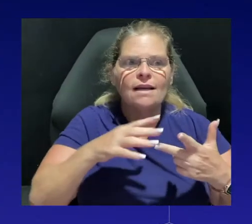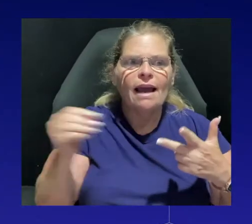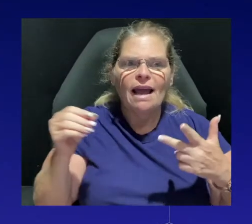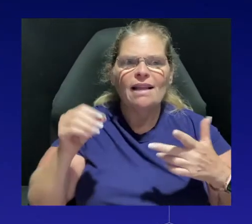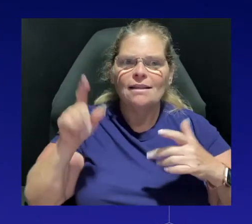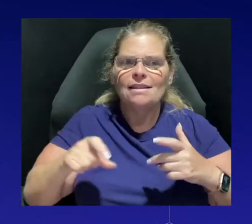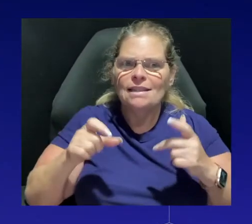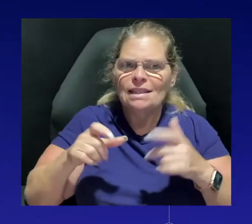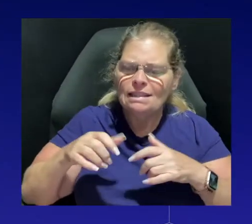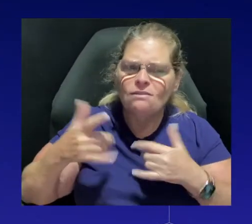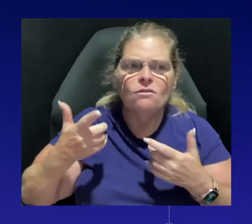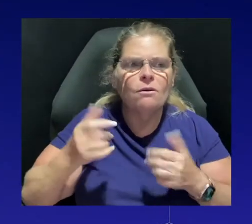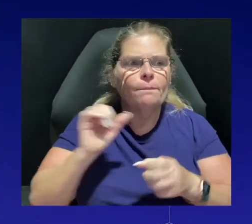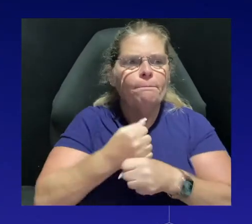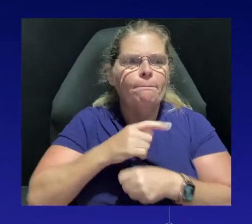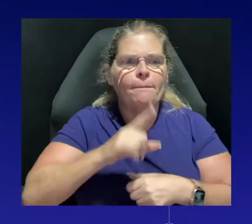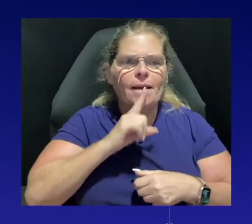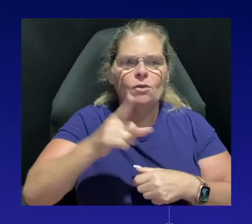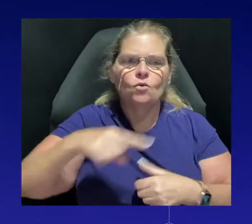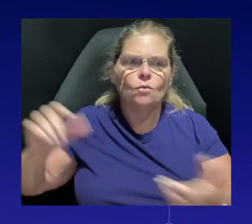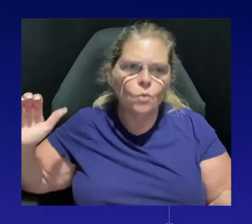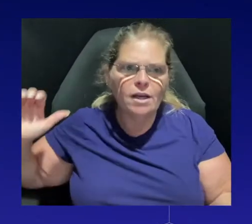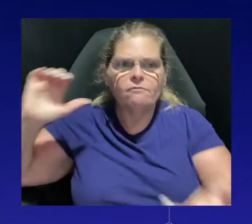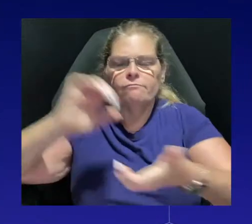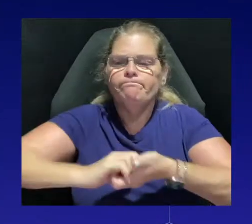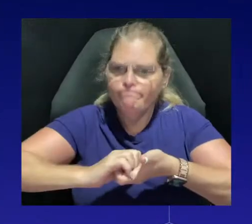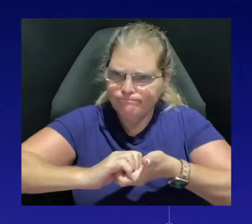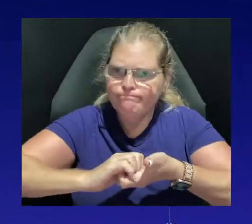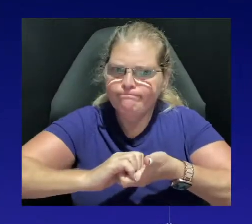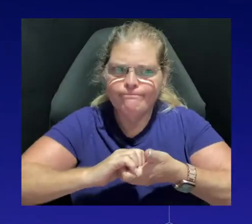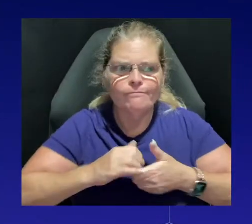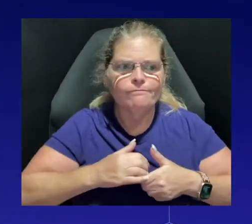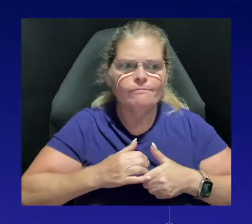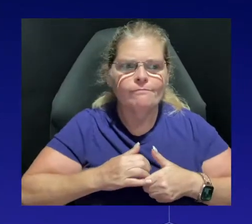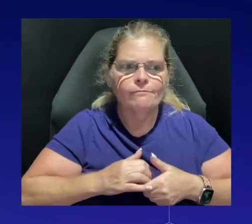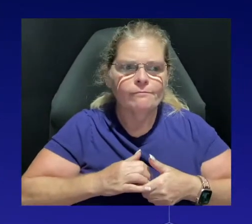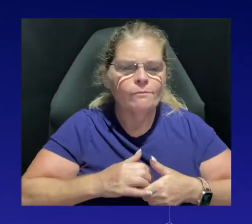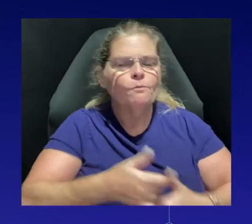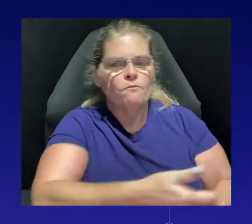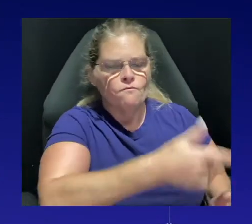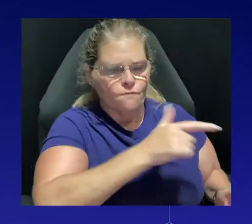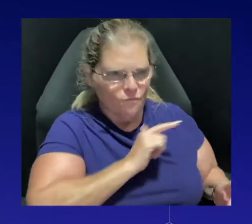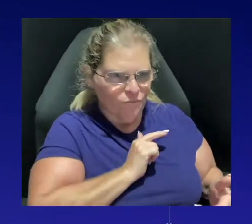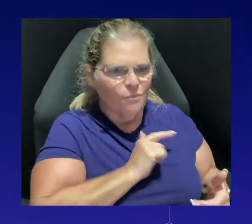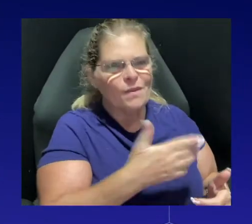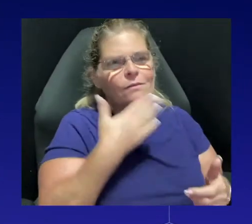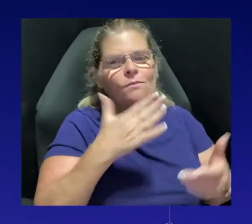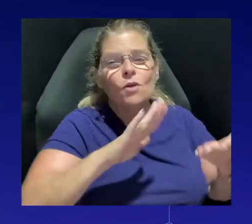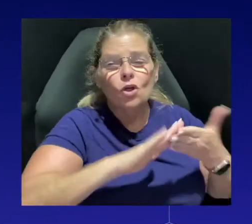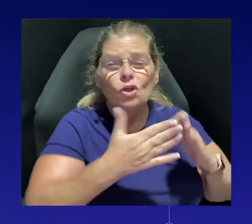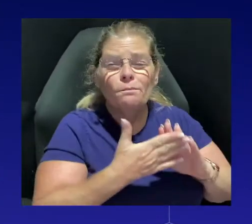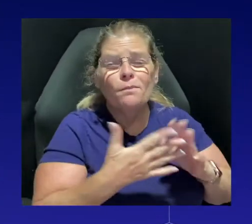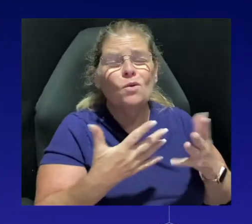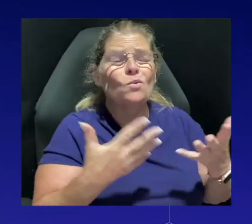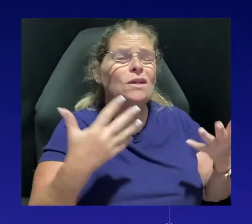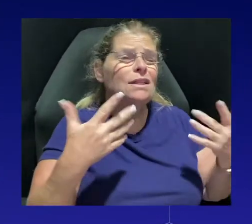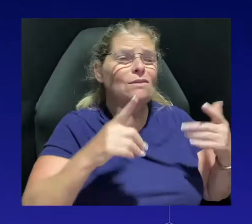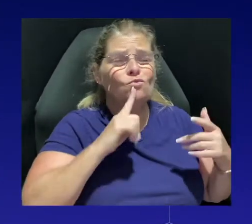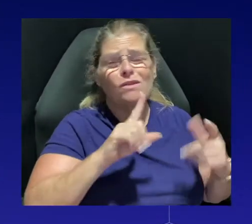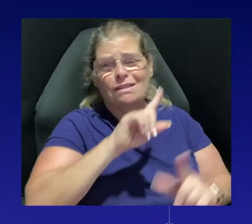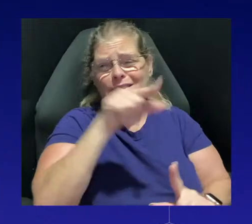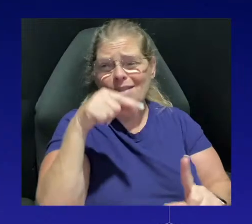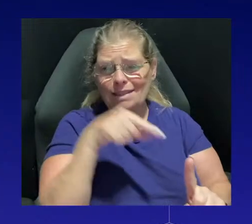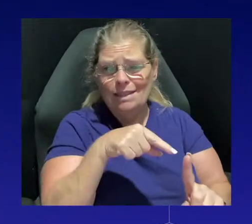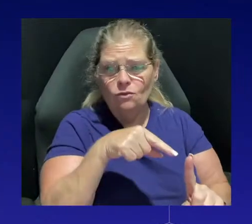love how it dovetails on the previous conversations we've had, kind of the centrality of community in so many of these conversations. If we're to take a